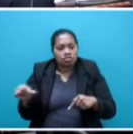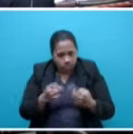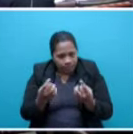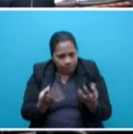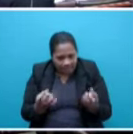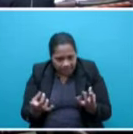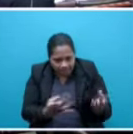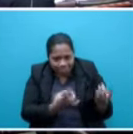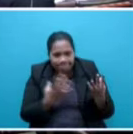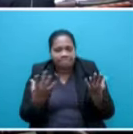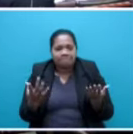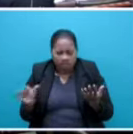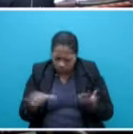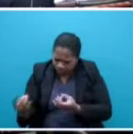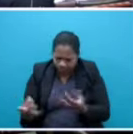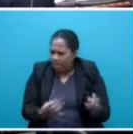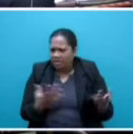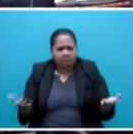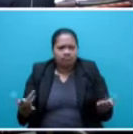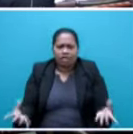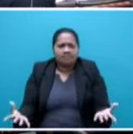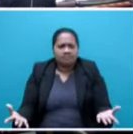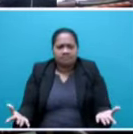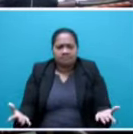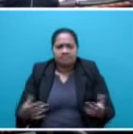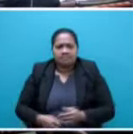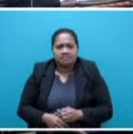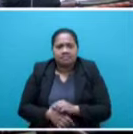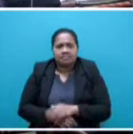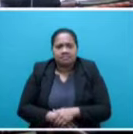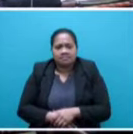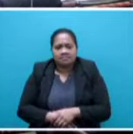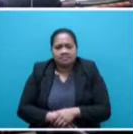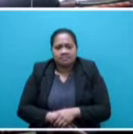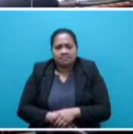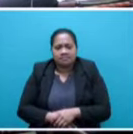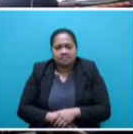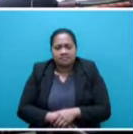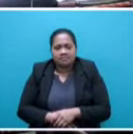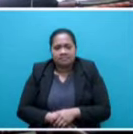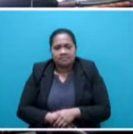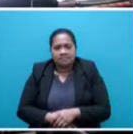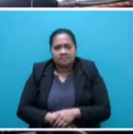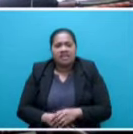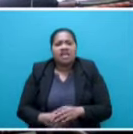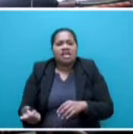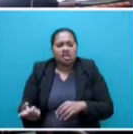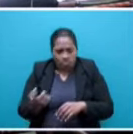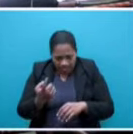You should be prepared. then you come at the proper time.